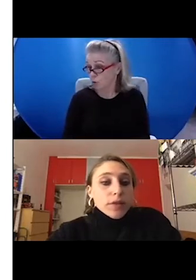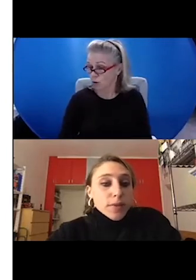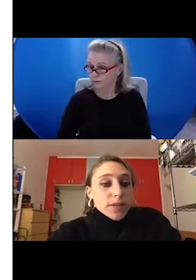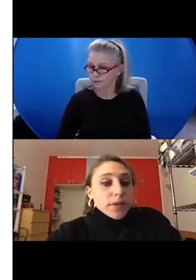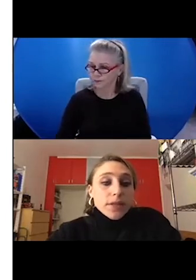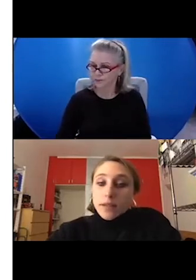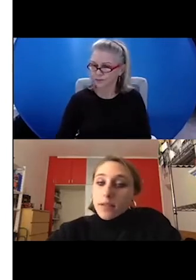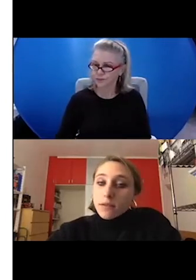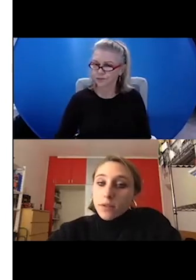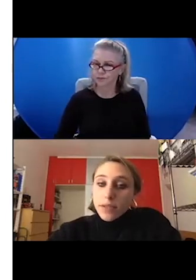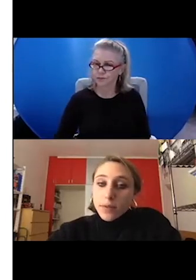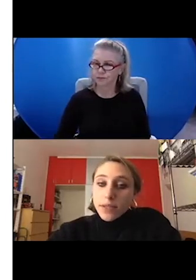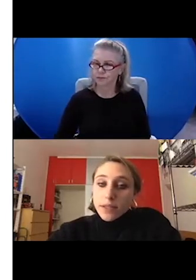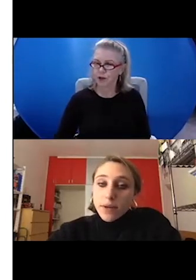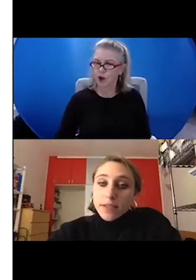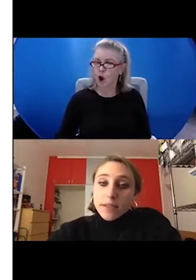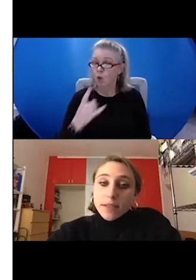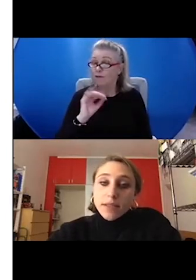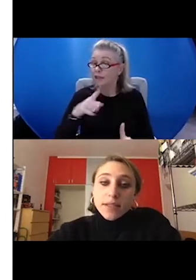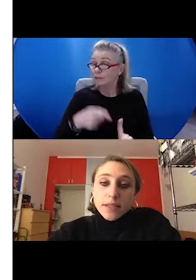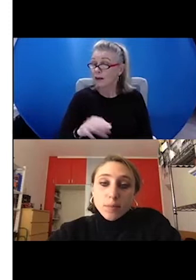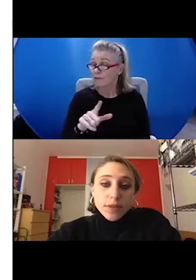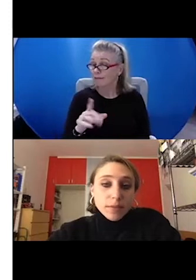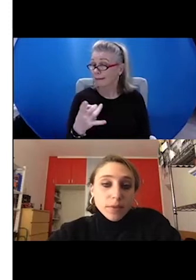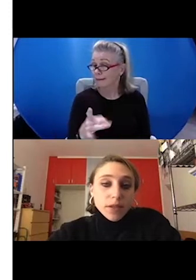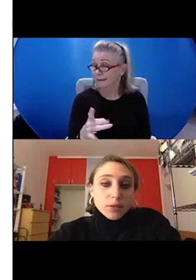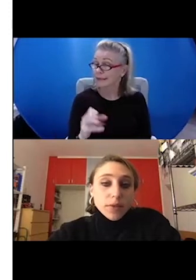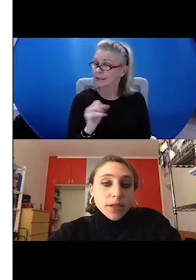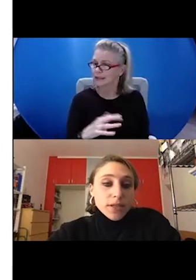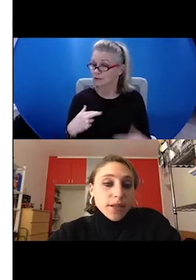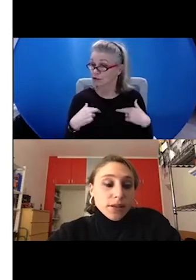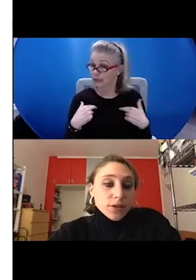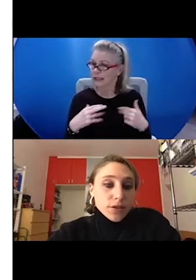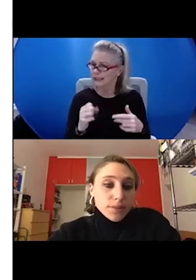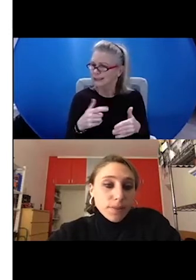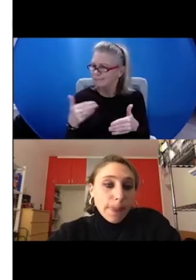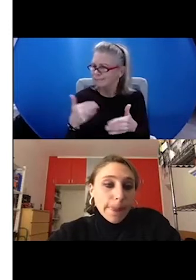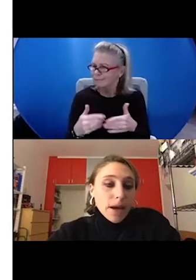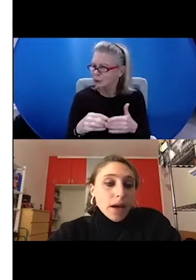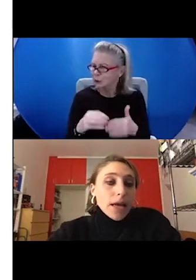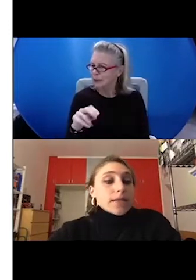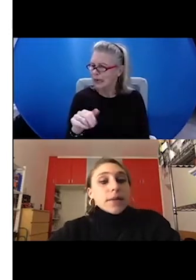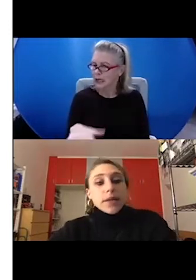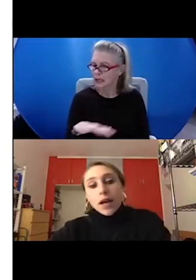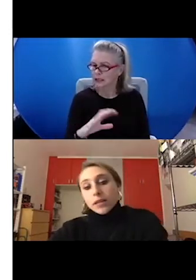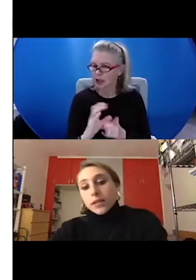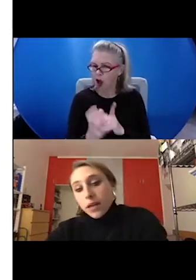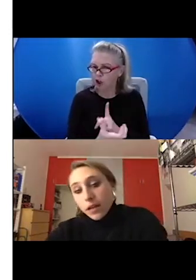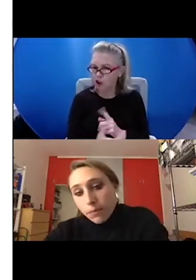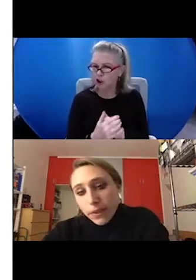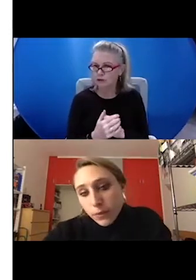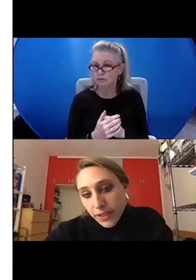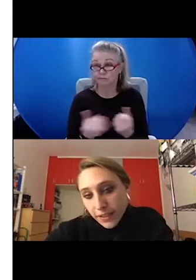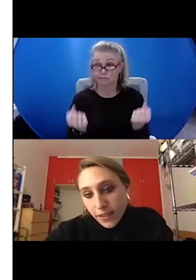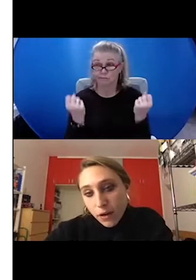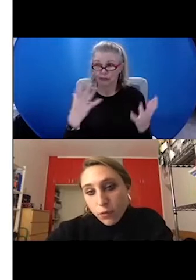of the specificities of Les 18 as a residency is its proximity to the Medina's cultures. Hence, many artists are